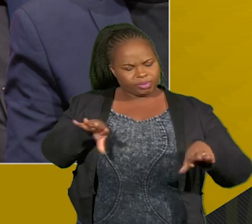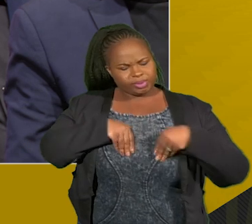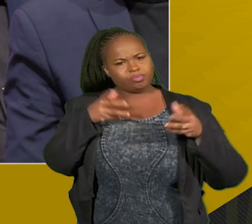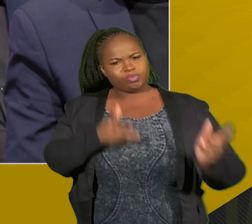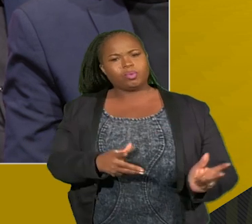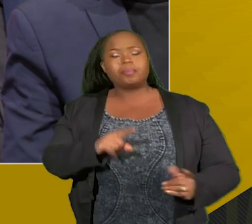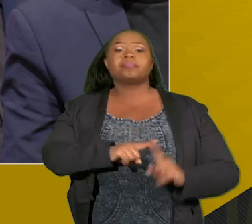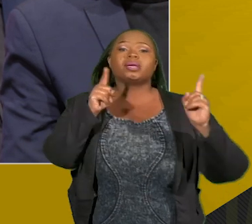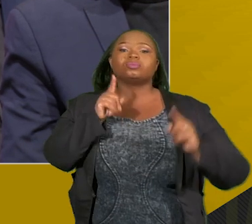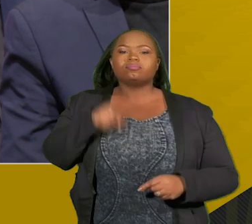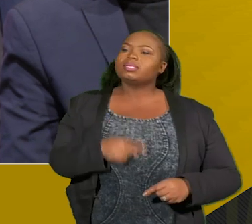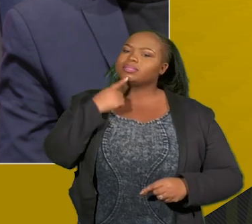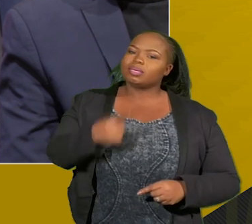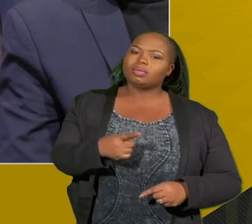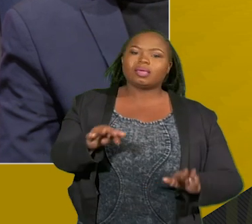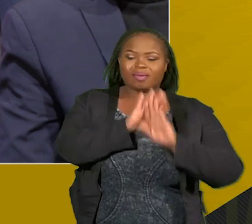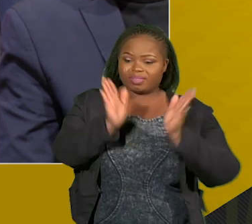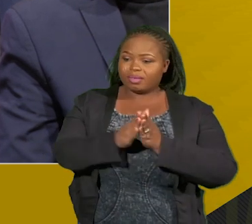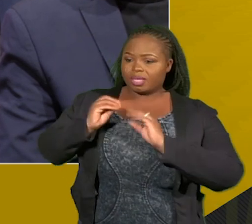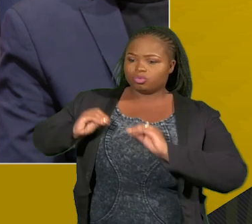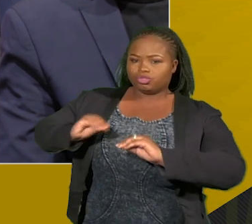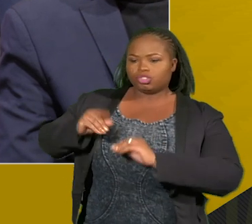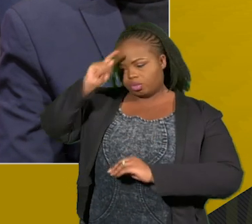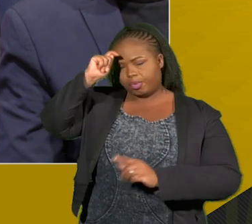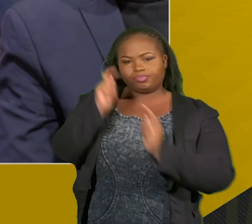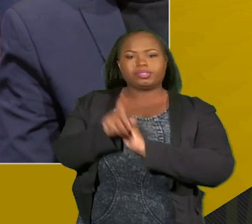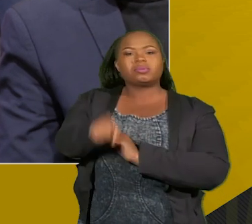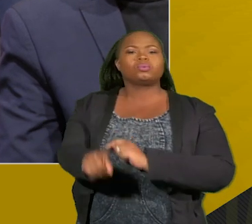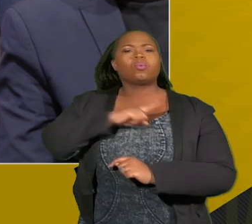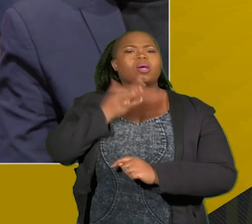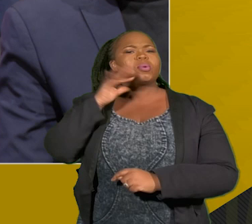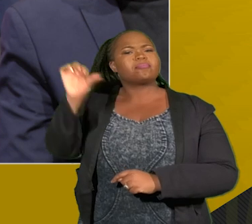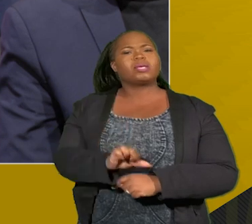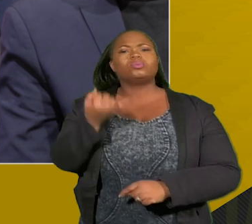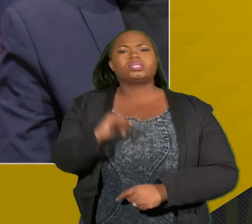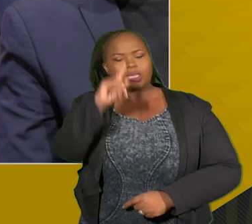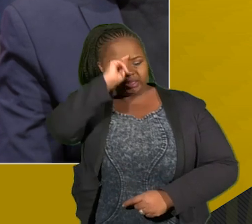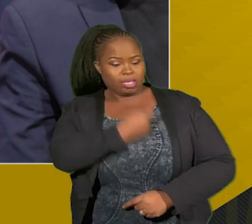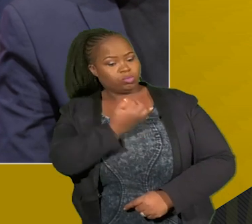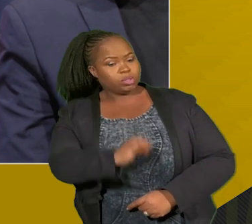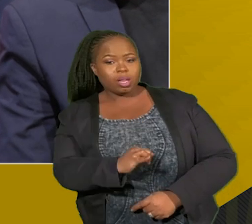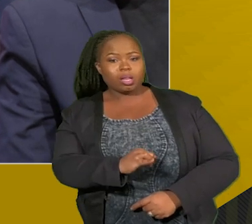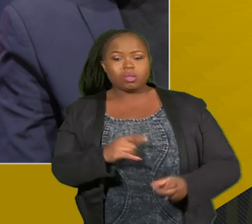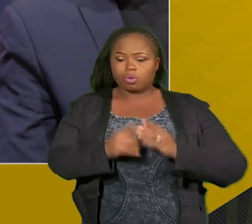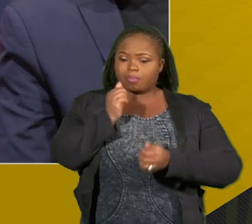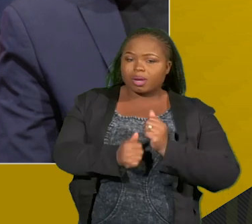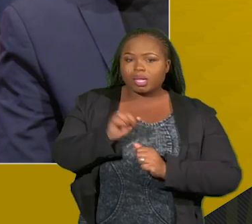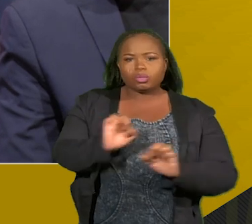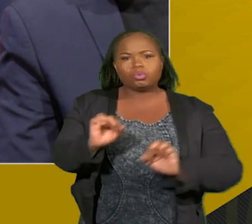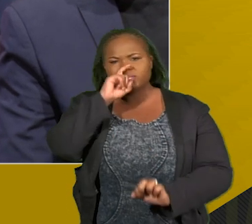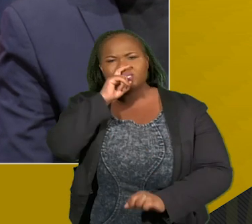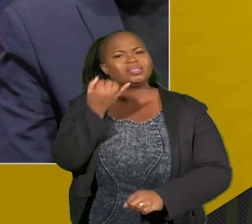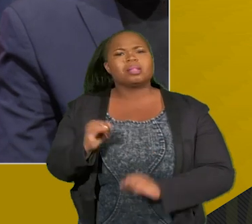that. But they need to change the message that you tell this boy. When they come back, you are still a son to this mother. You are still a brother to your